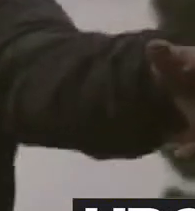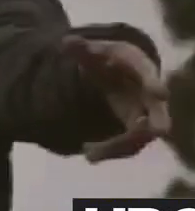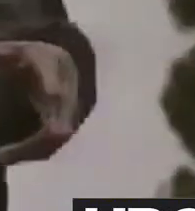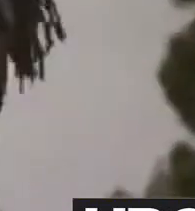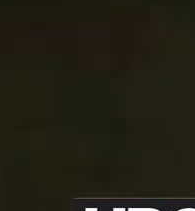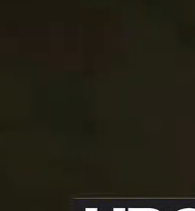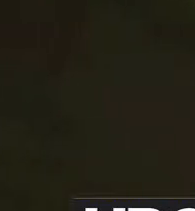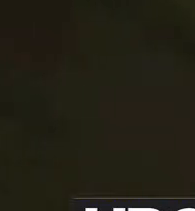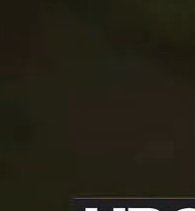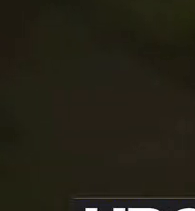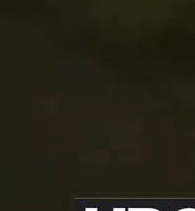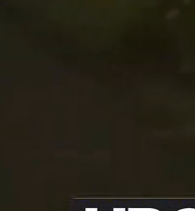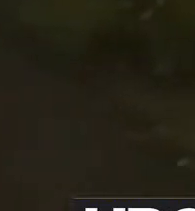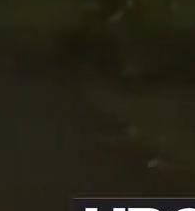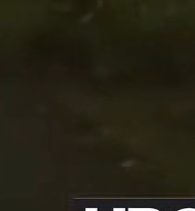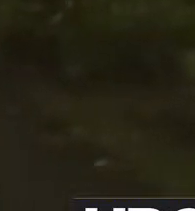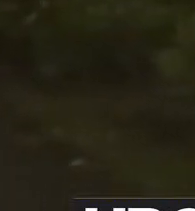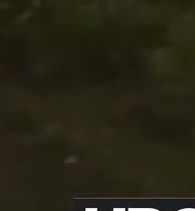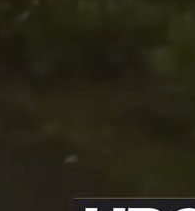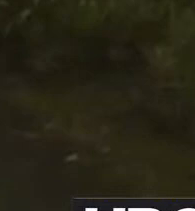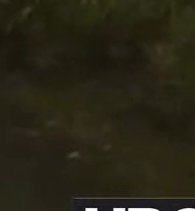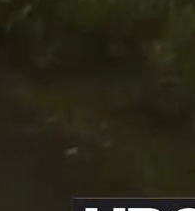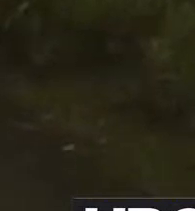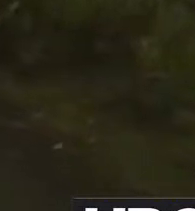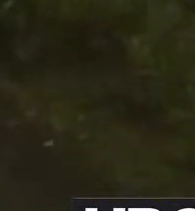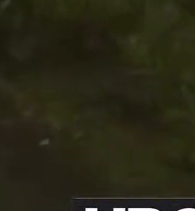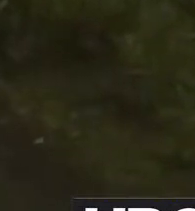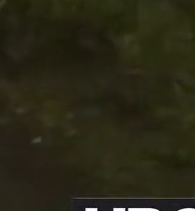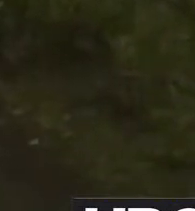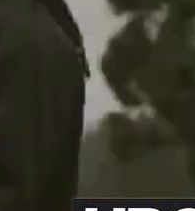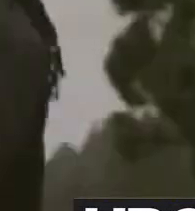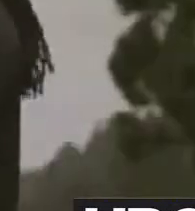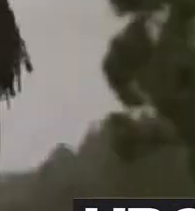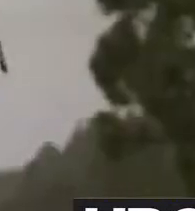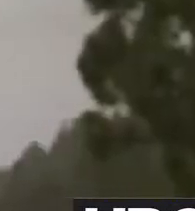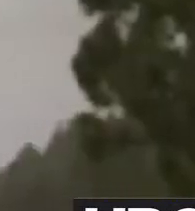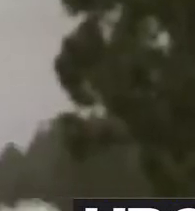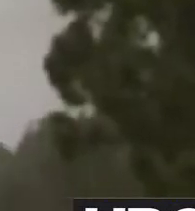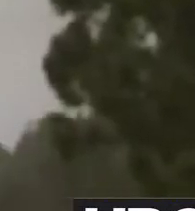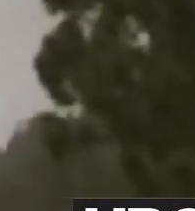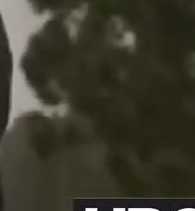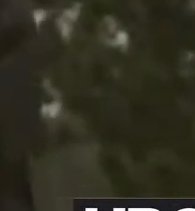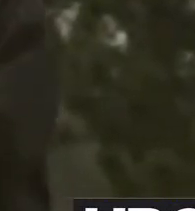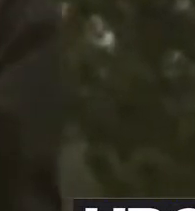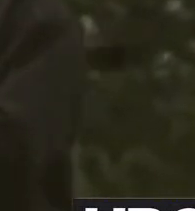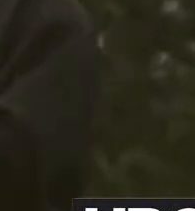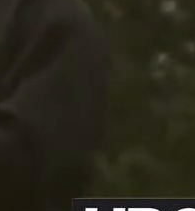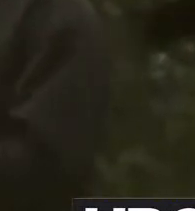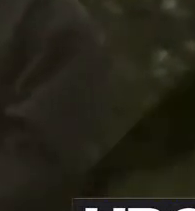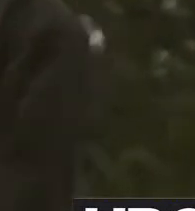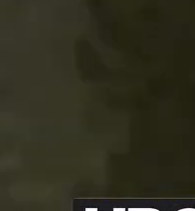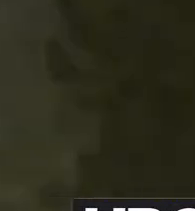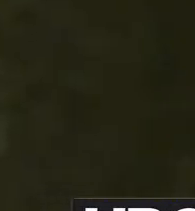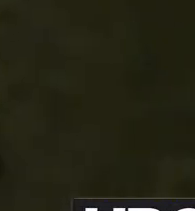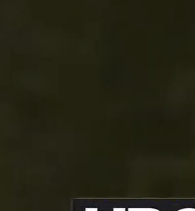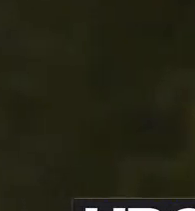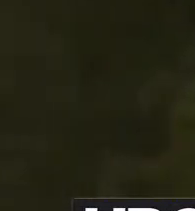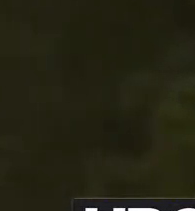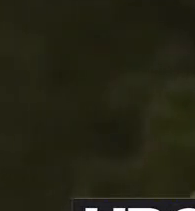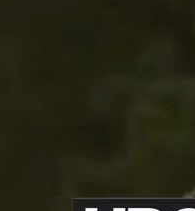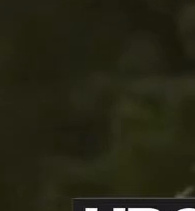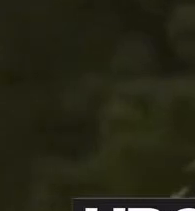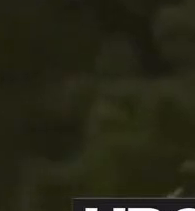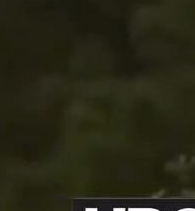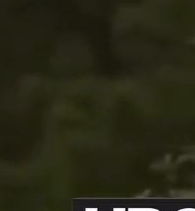it's not geographic. But if I you for wear the cap, then I you tough it. Let's go and start a fire without fear, brave and